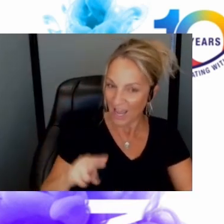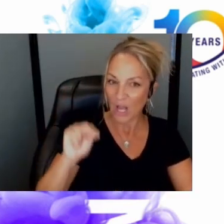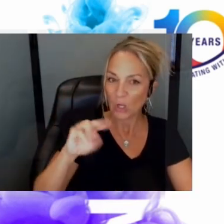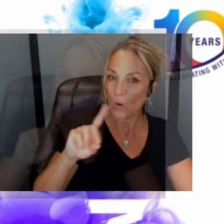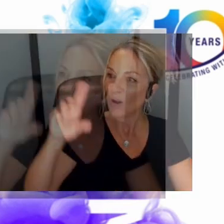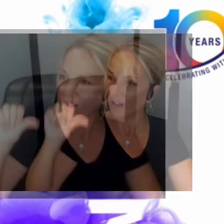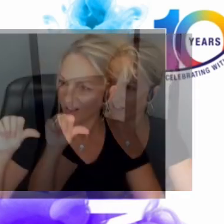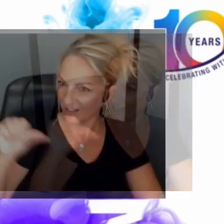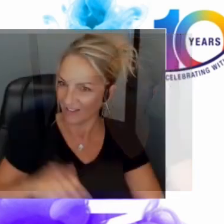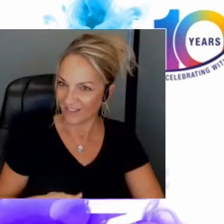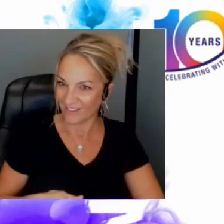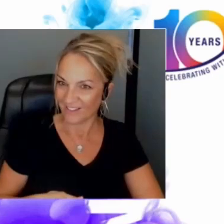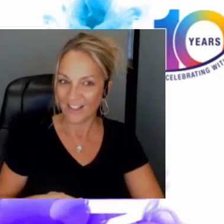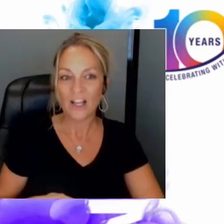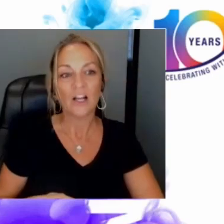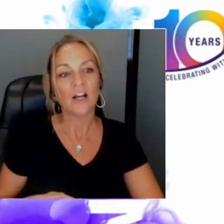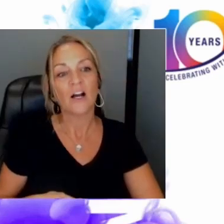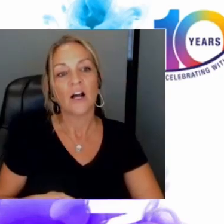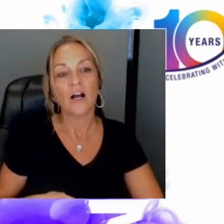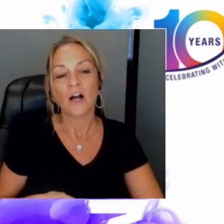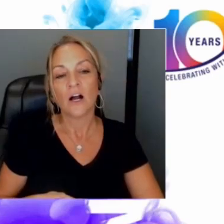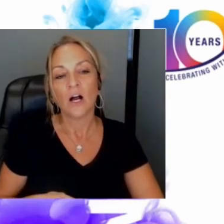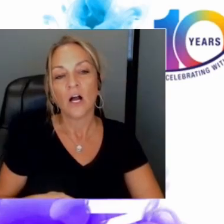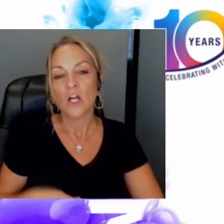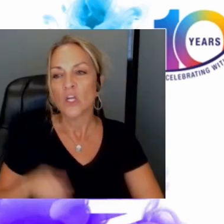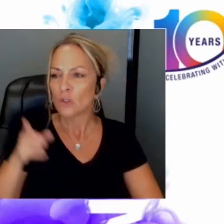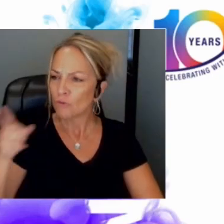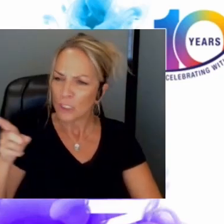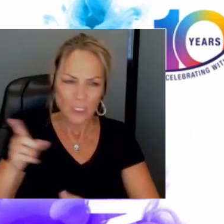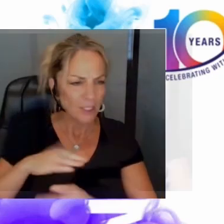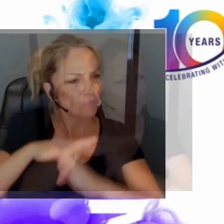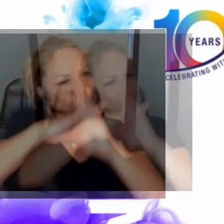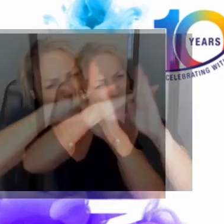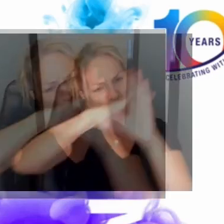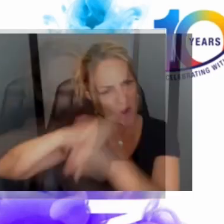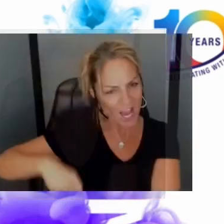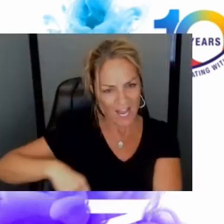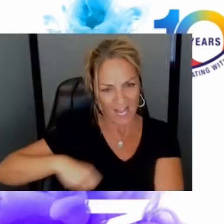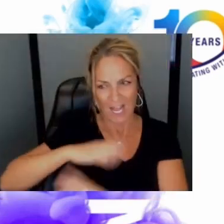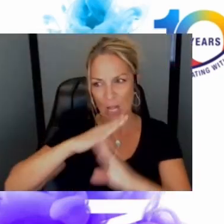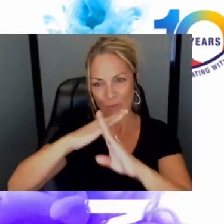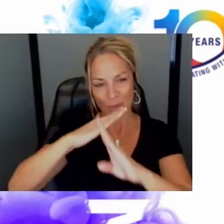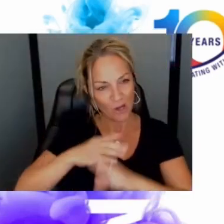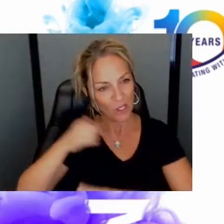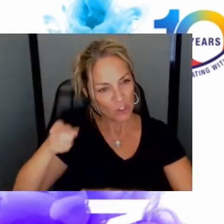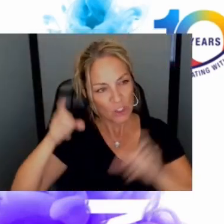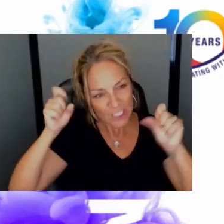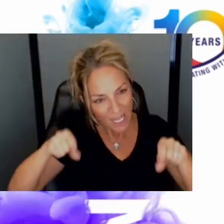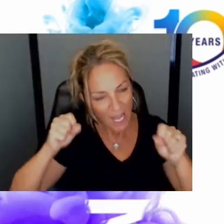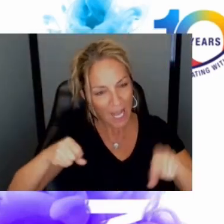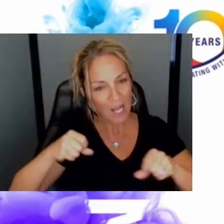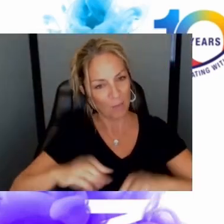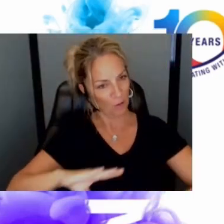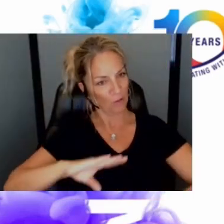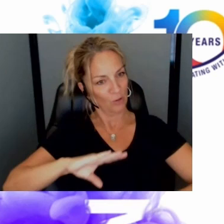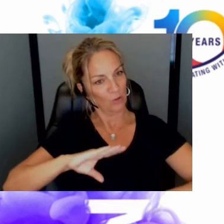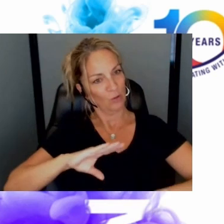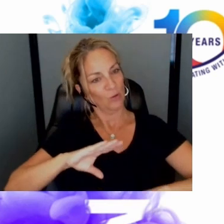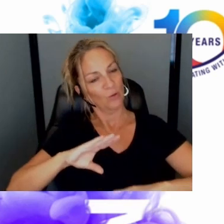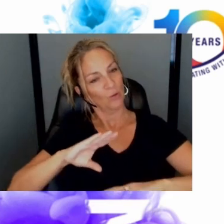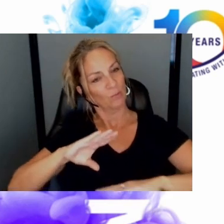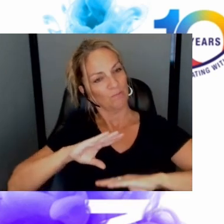who, against all odds, breaking barriers, was able to meet this great